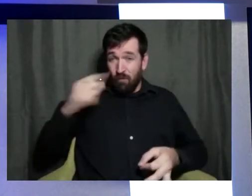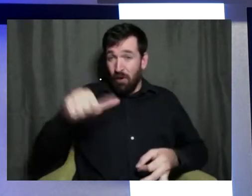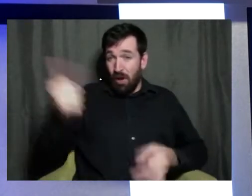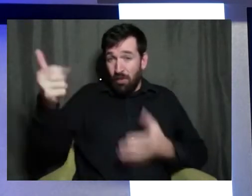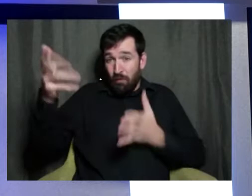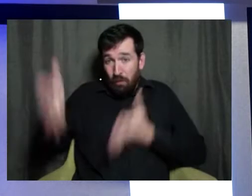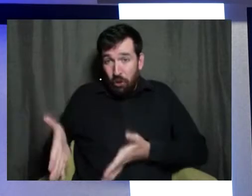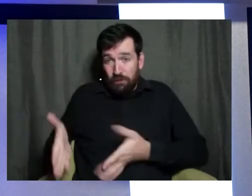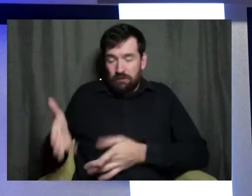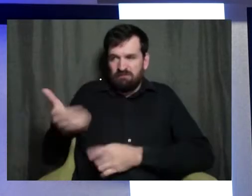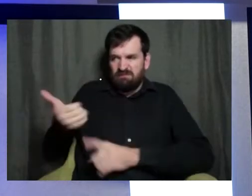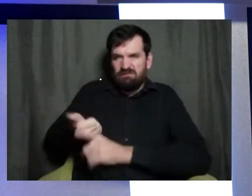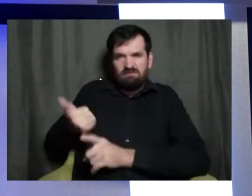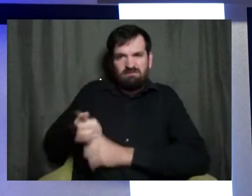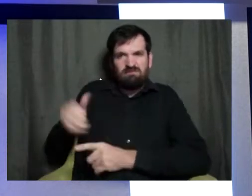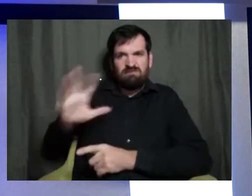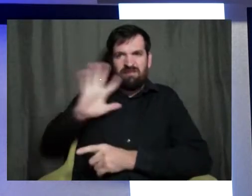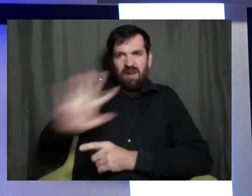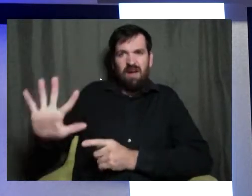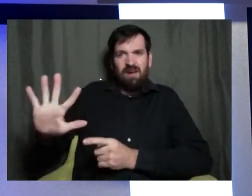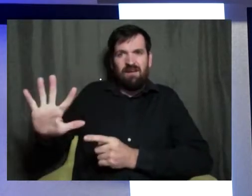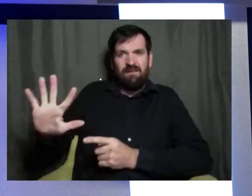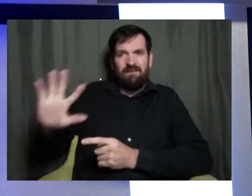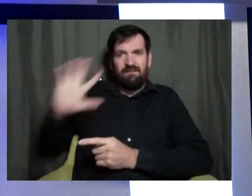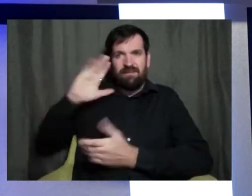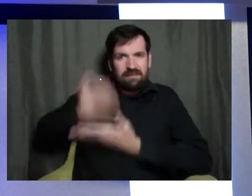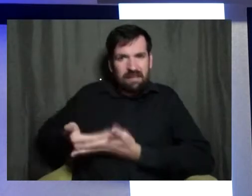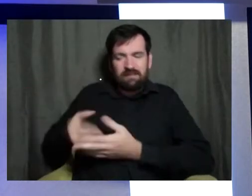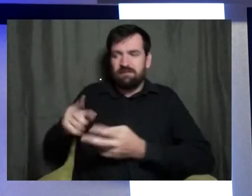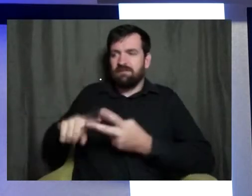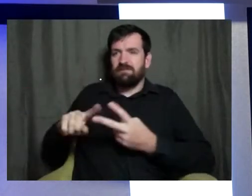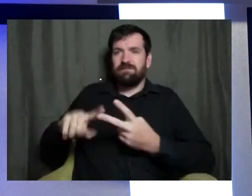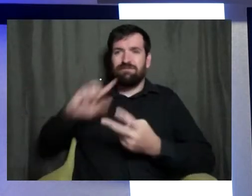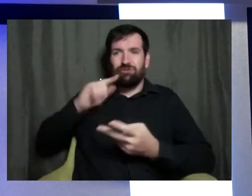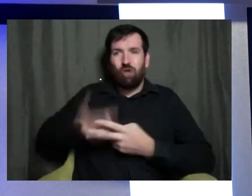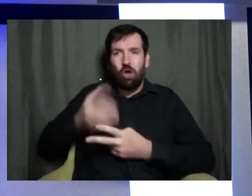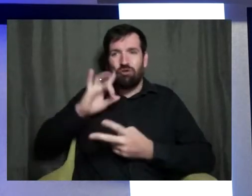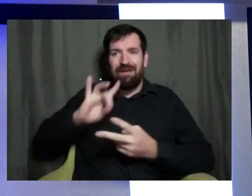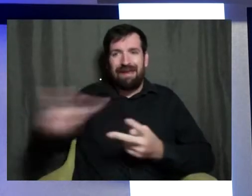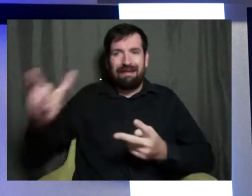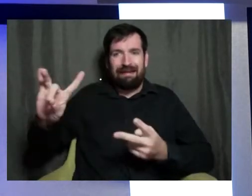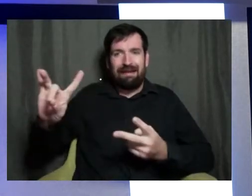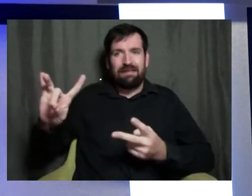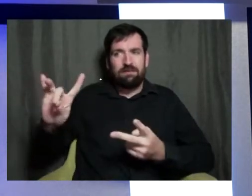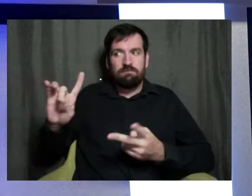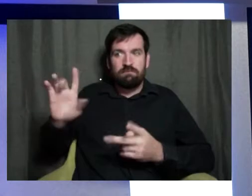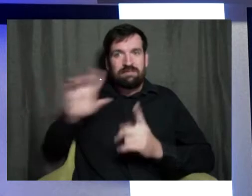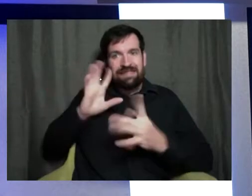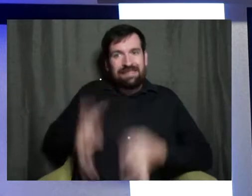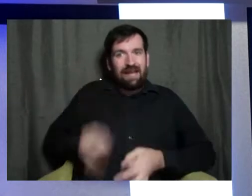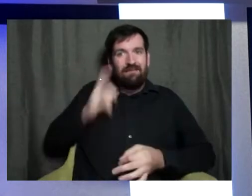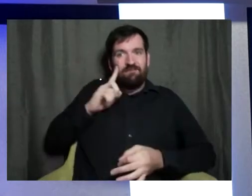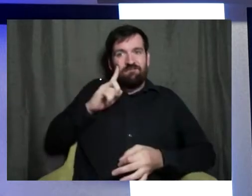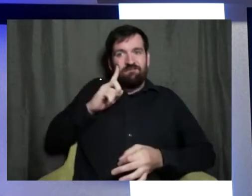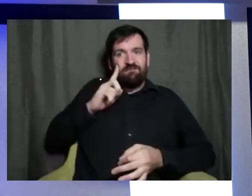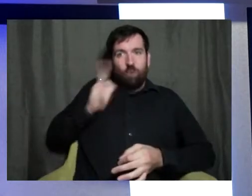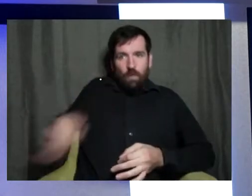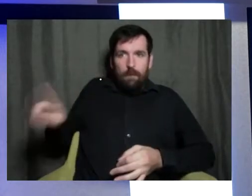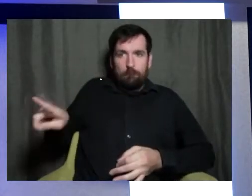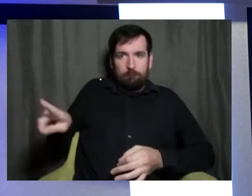own separate human being, my 8-year-old's her own separate human being, your kids are. Yes, they are. And you're making a choice for another